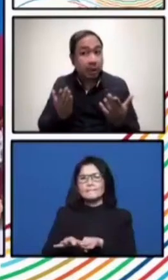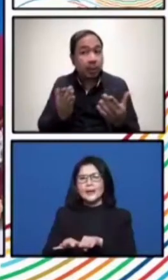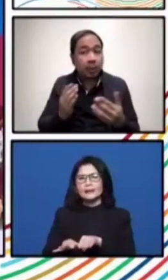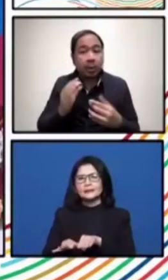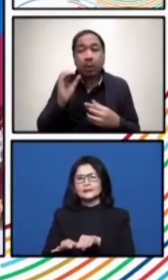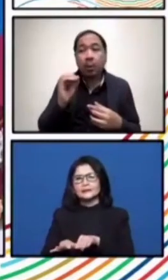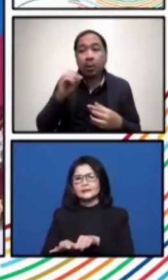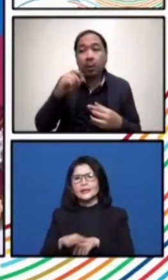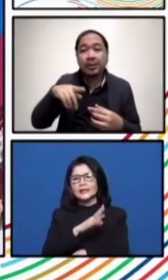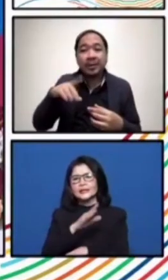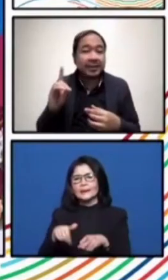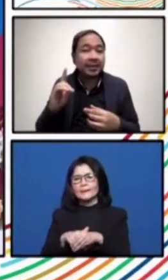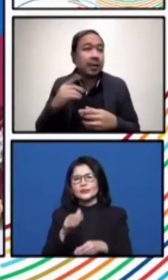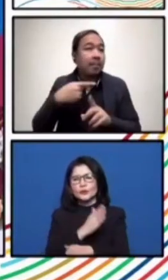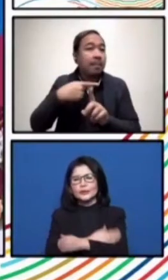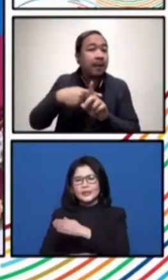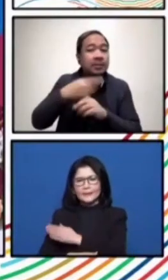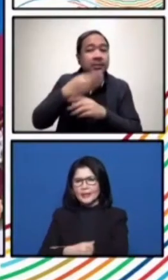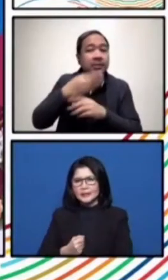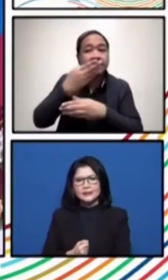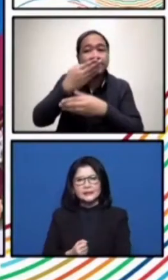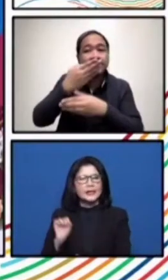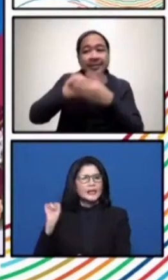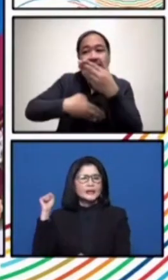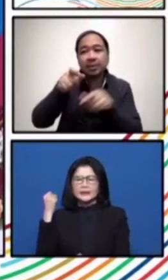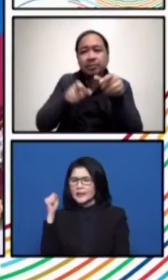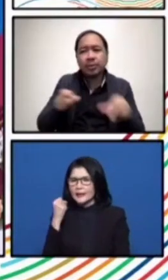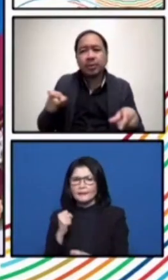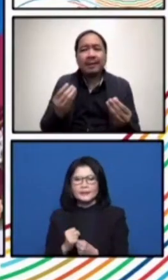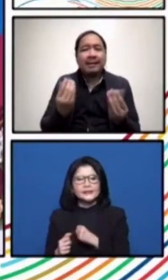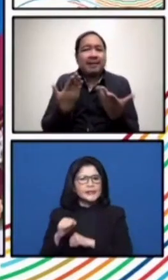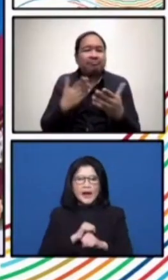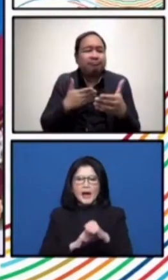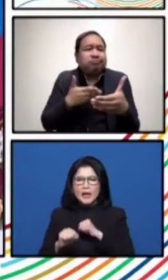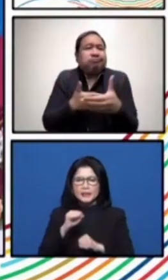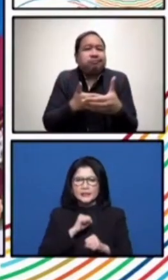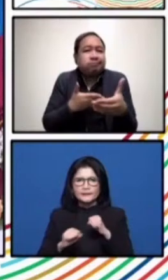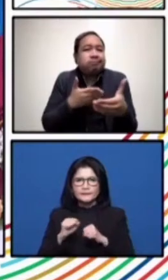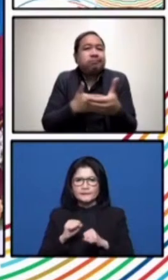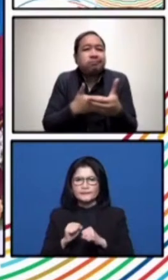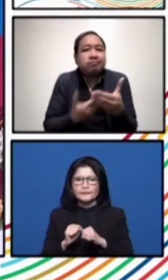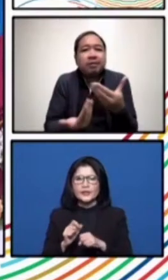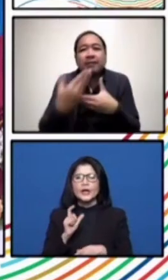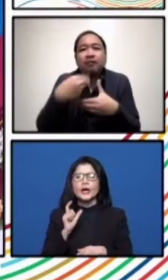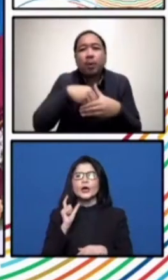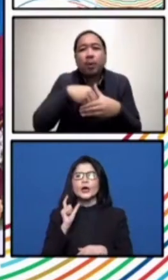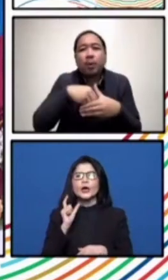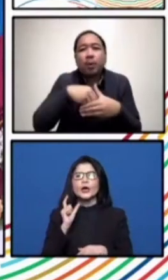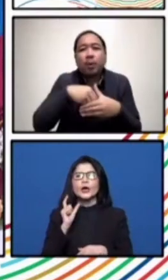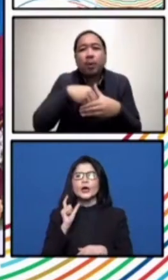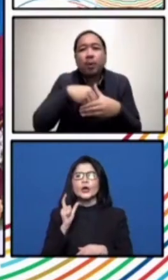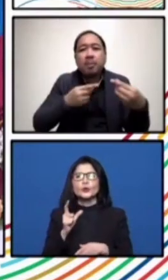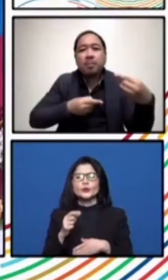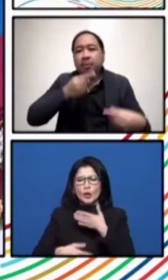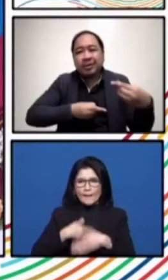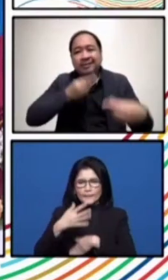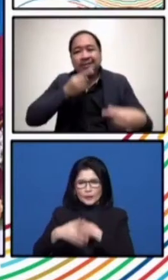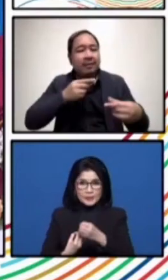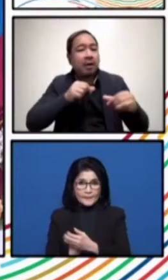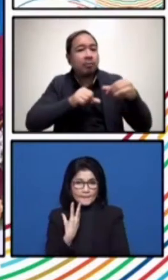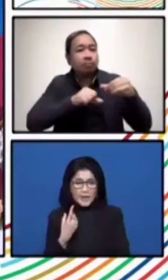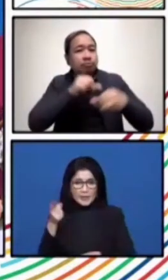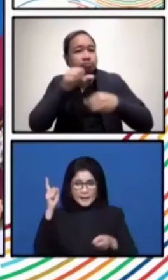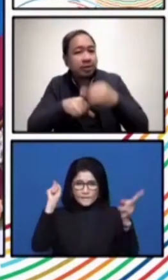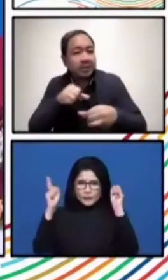participate in and Lead political and development process ranging from the persistent